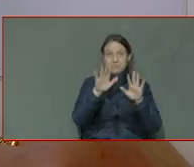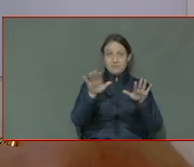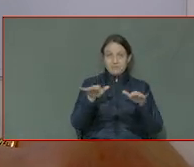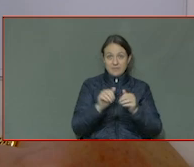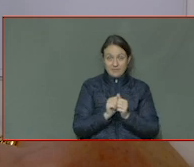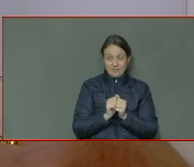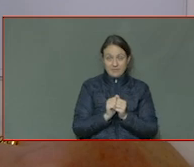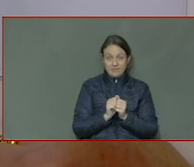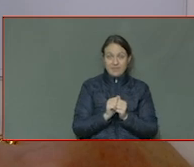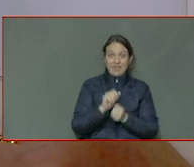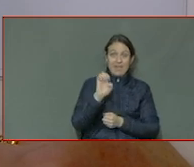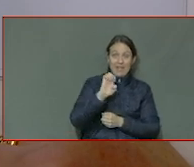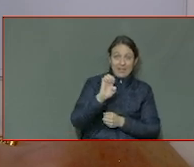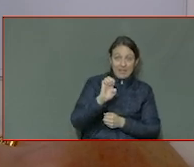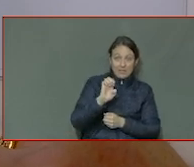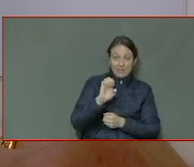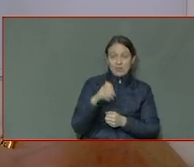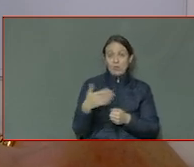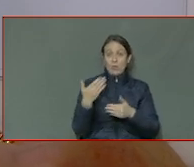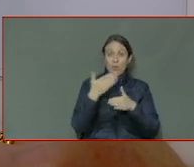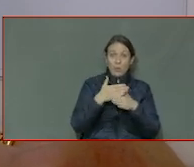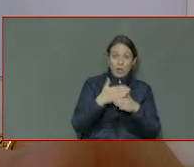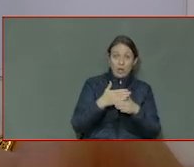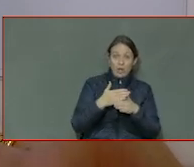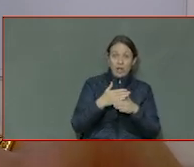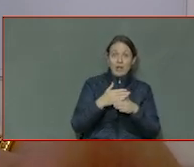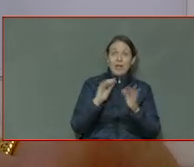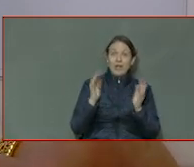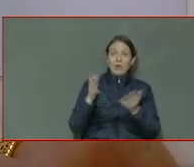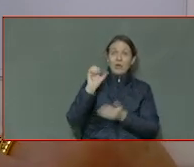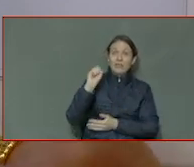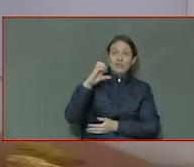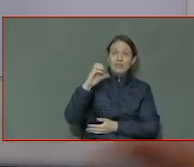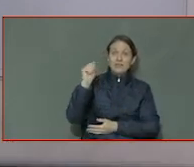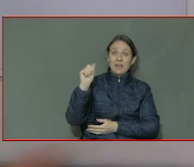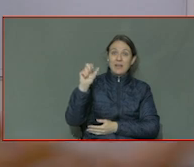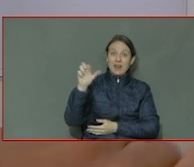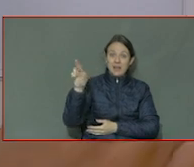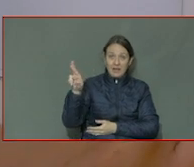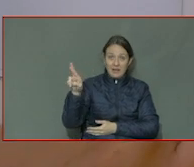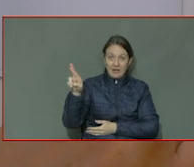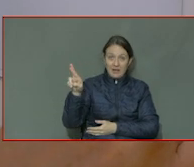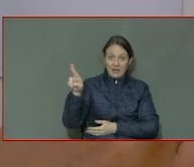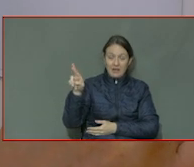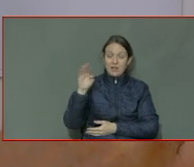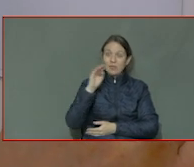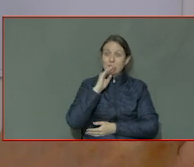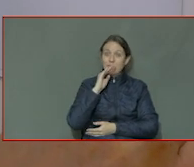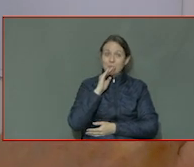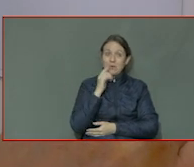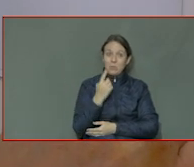energy, work done are scalar quantities. So that means my one part is